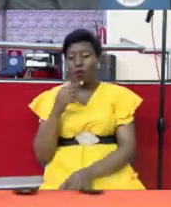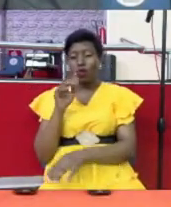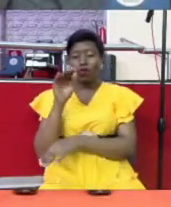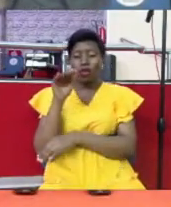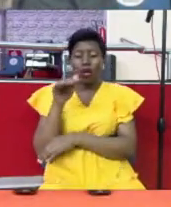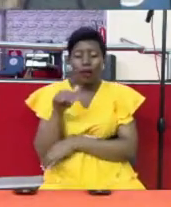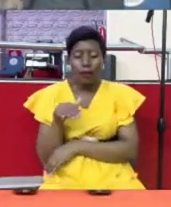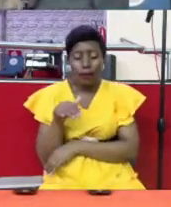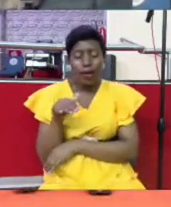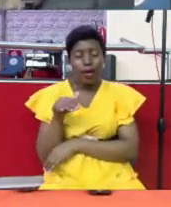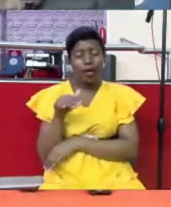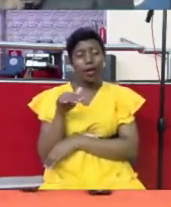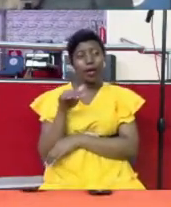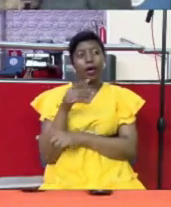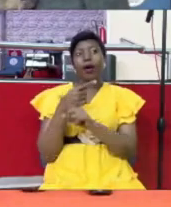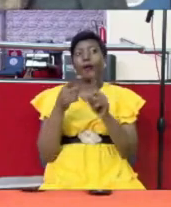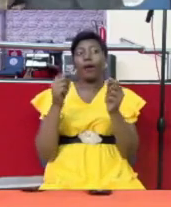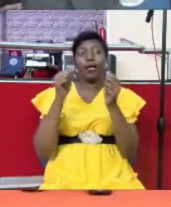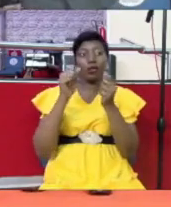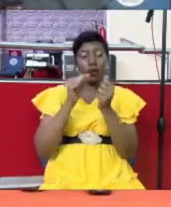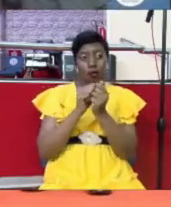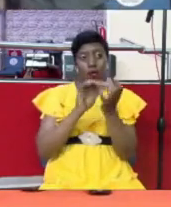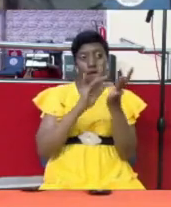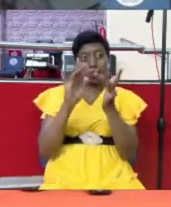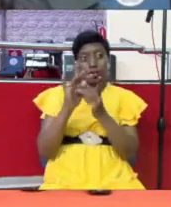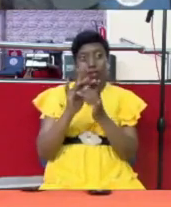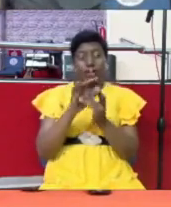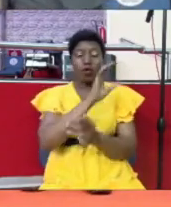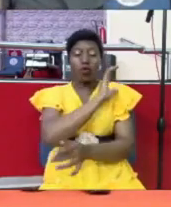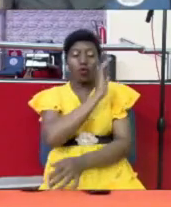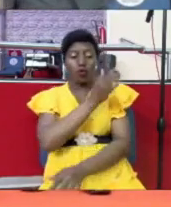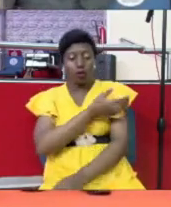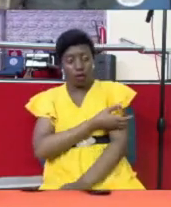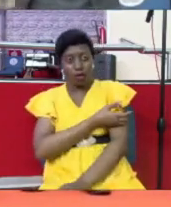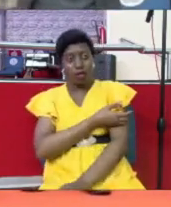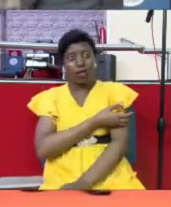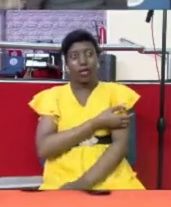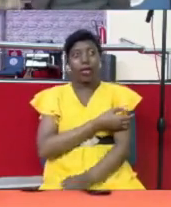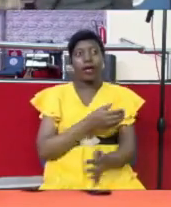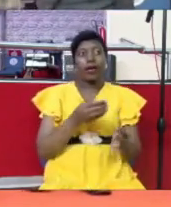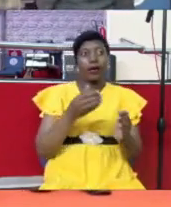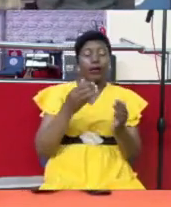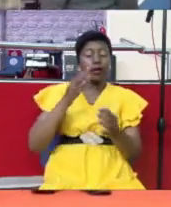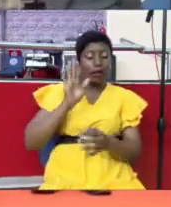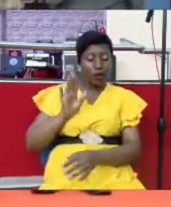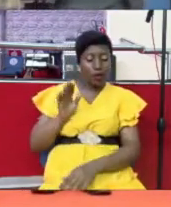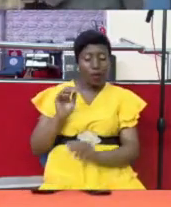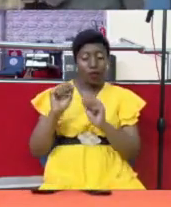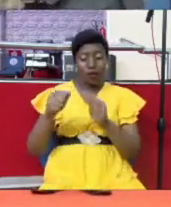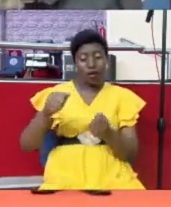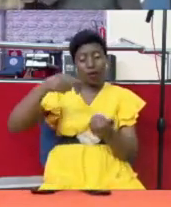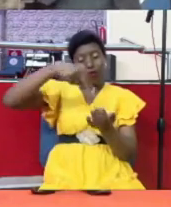and with his authority the woman was able to rise and stand up